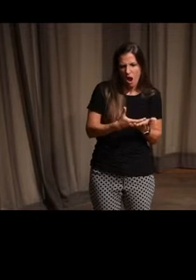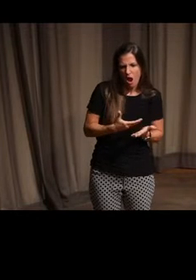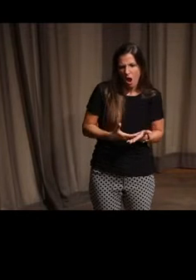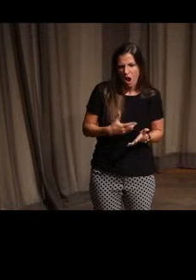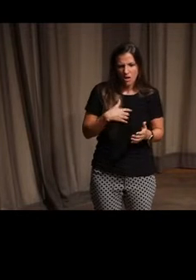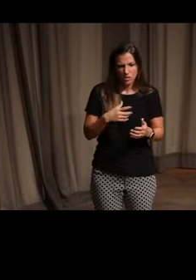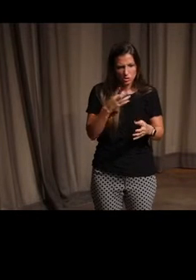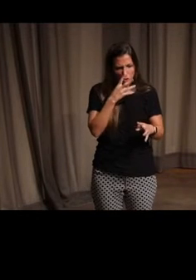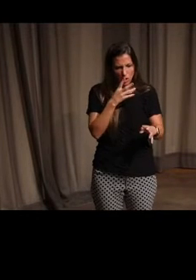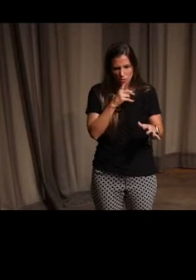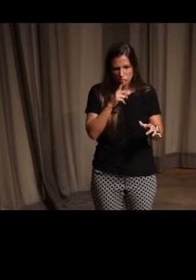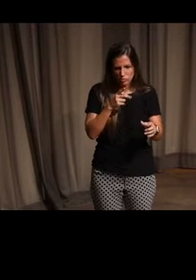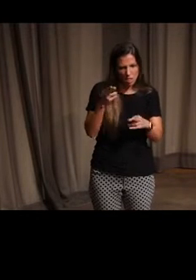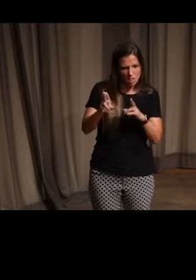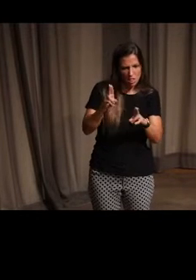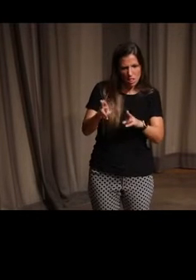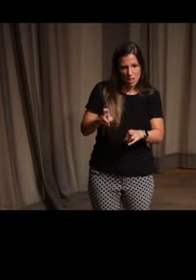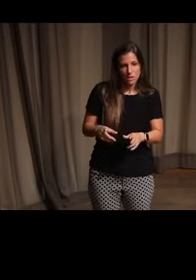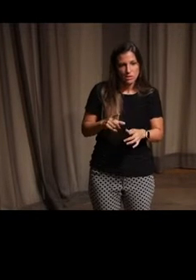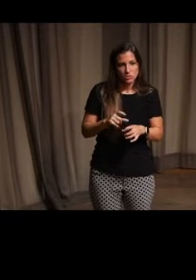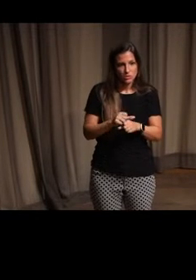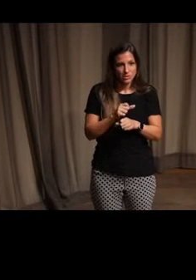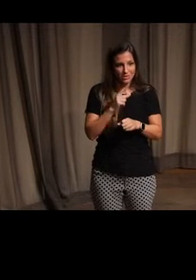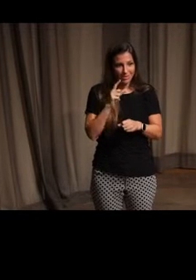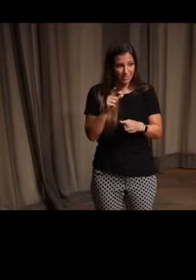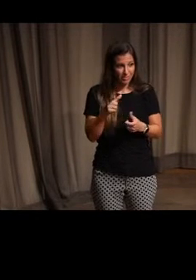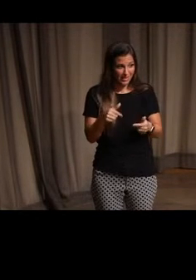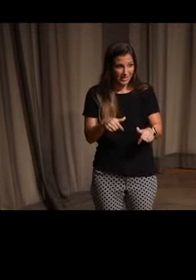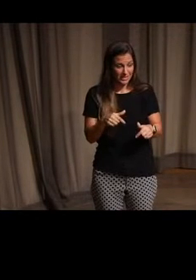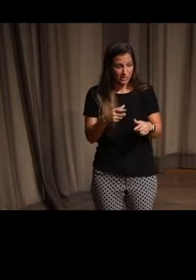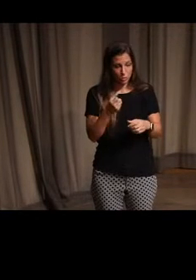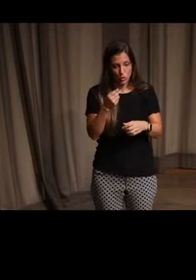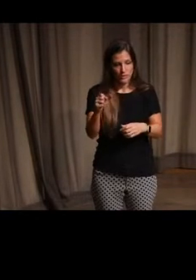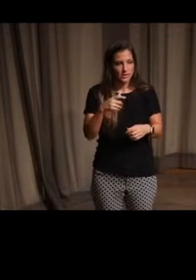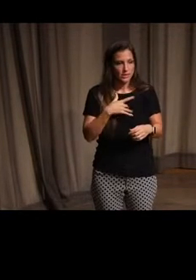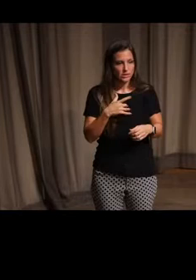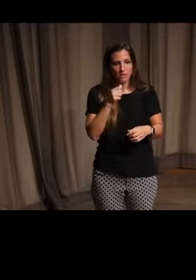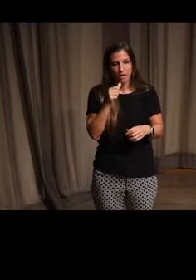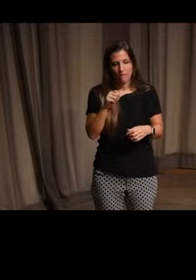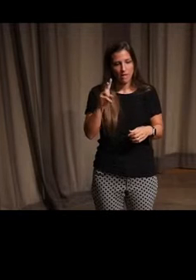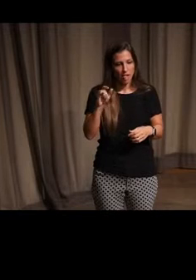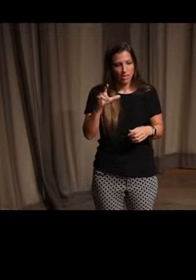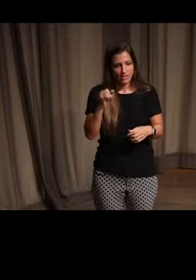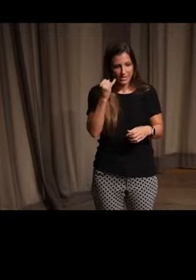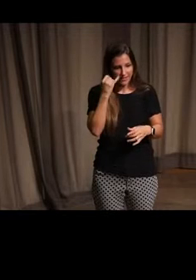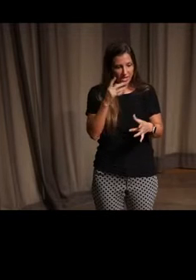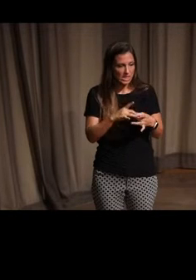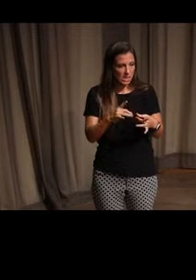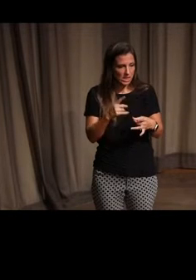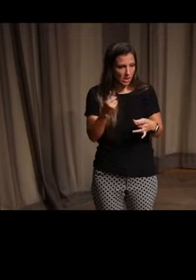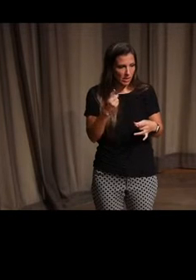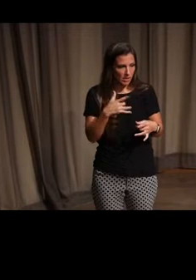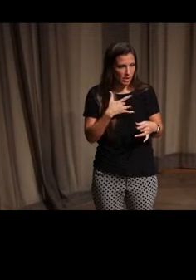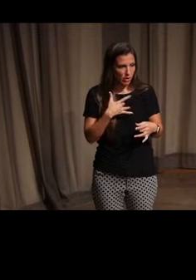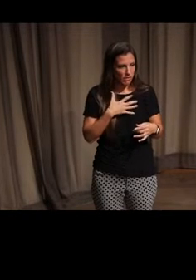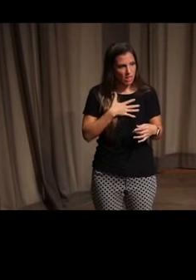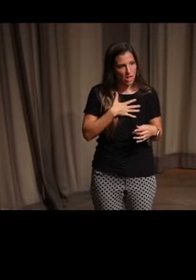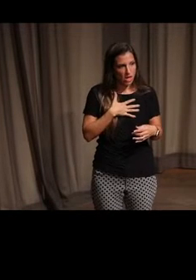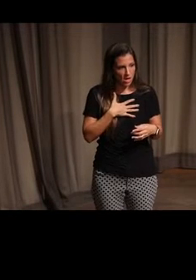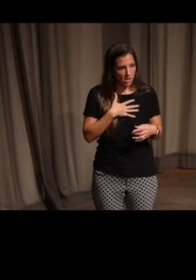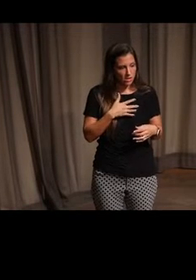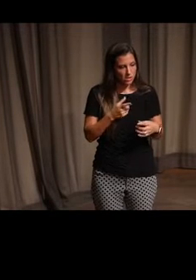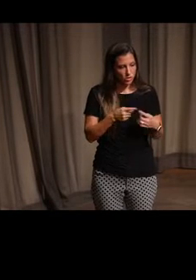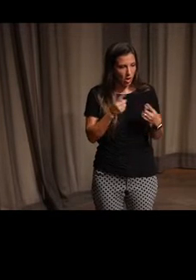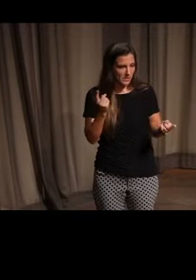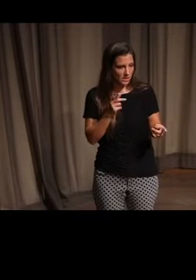and you kind of outsmart them. But in nonviolence resistance movements, they say, if somebody says something to you that, you know, maybe is in opposition to